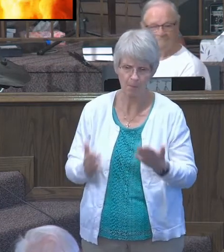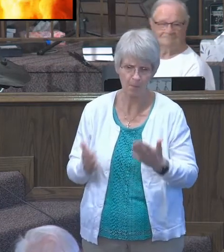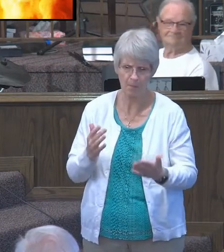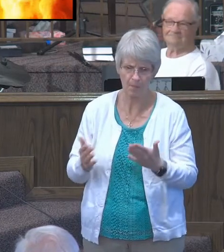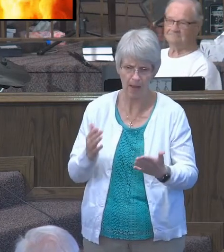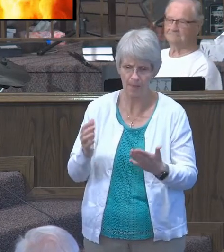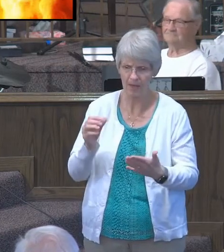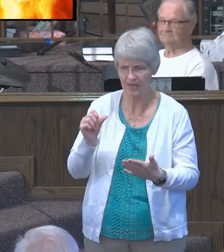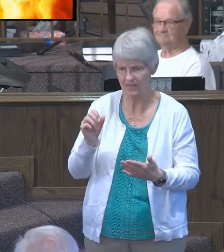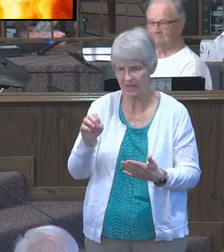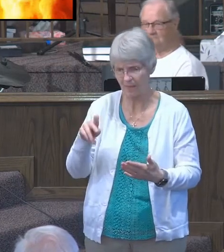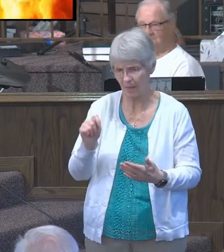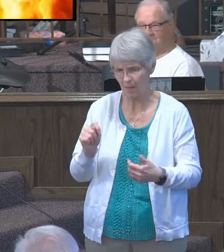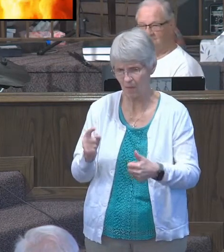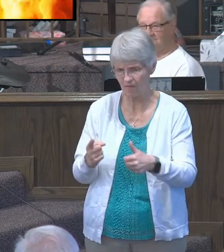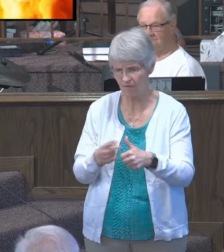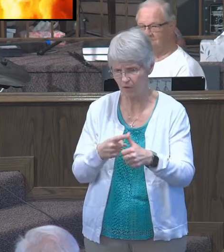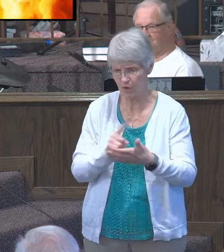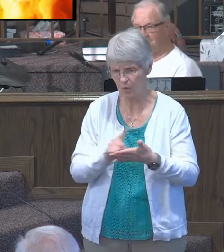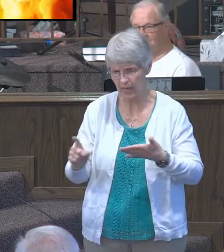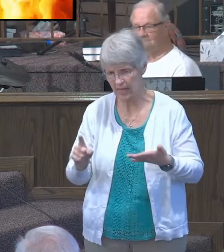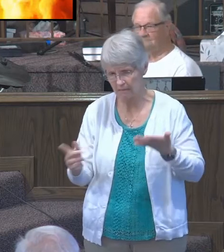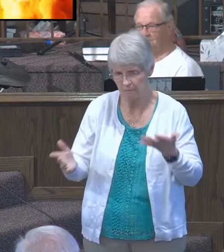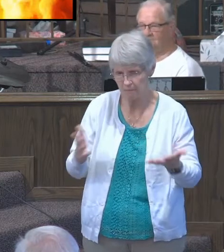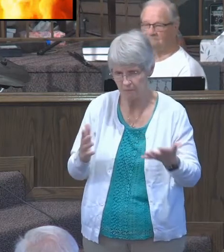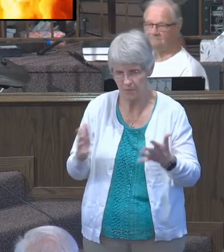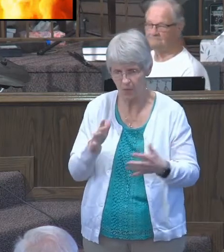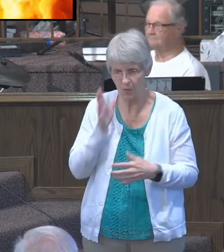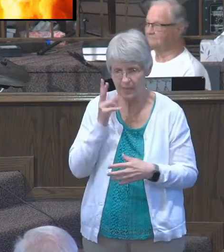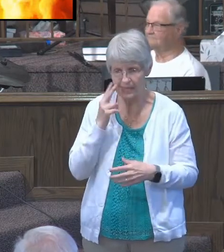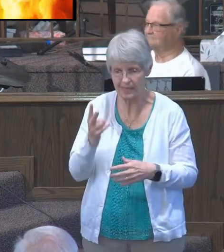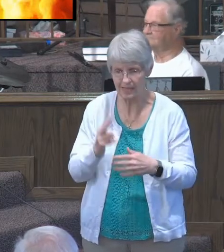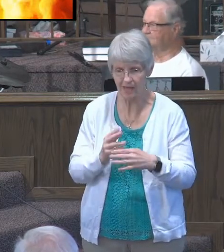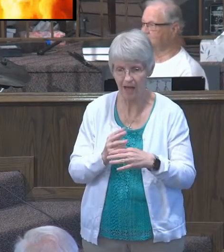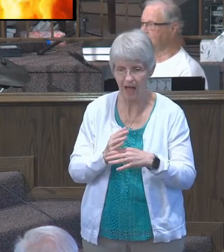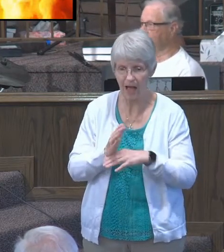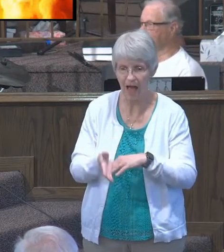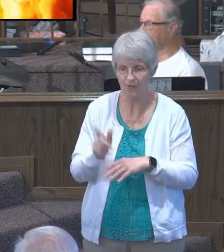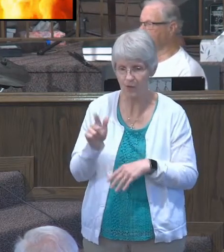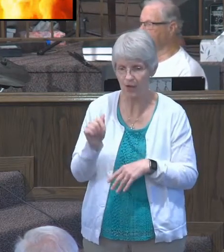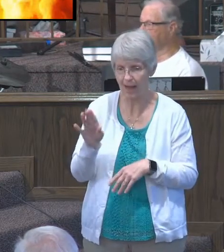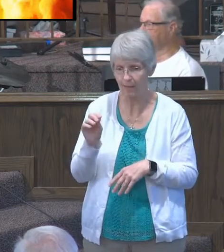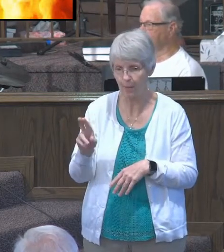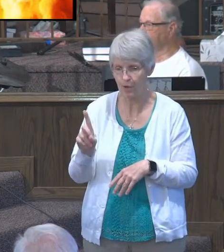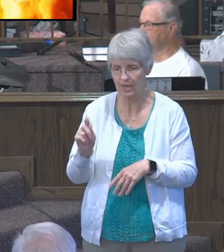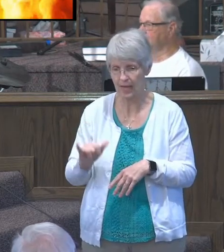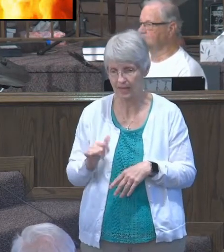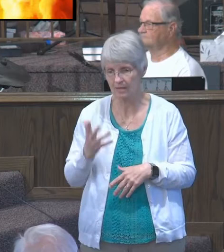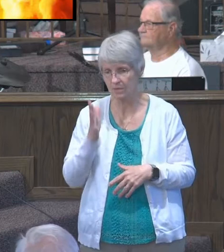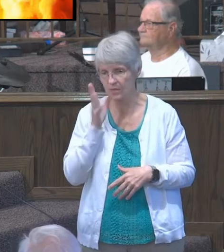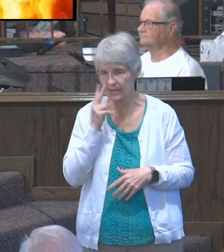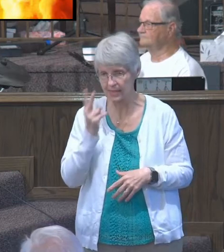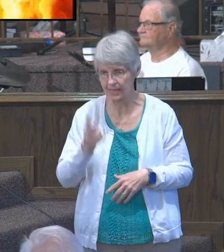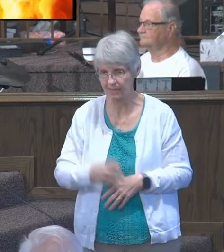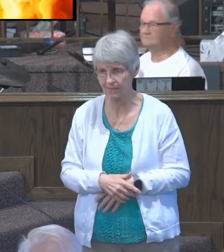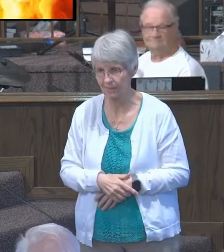know that that's kind of a soft date for us as we look to the future. We have some logistics things we need to work out with Redeemer.